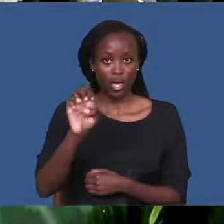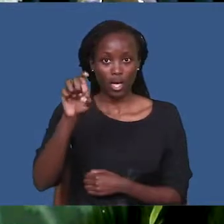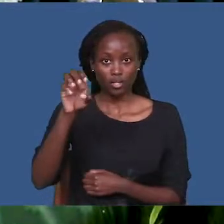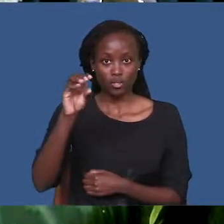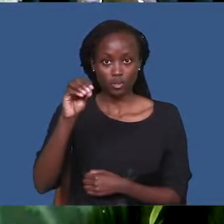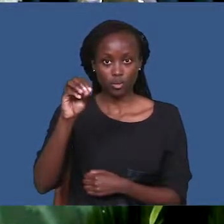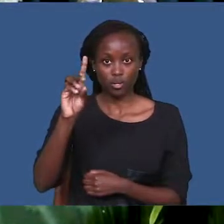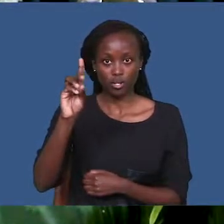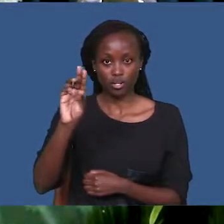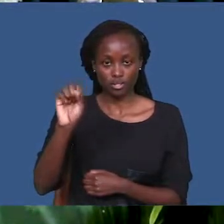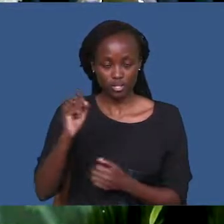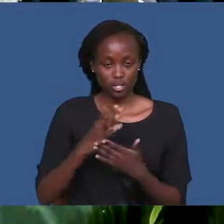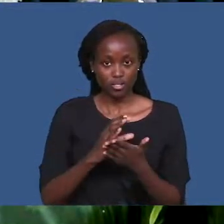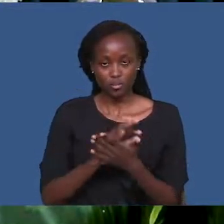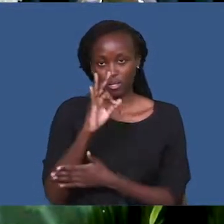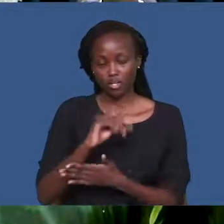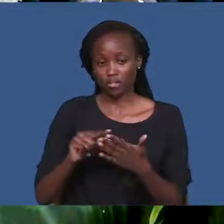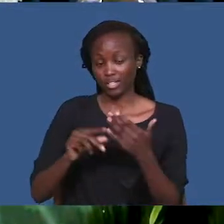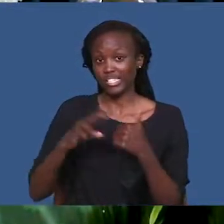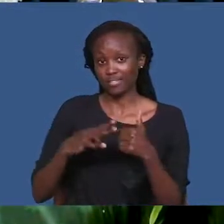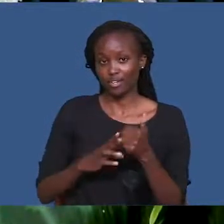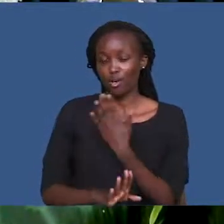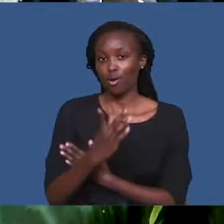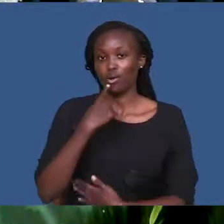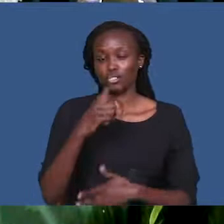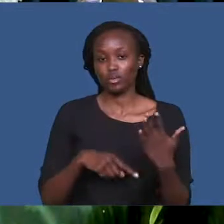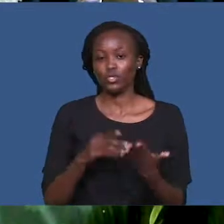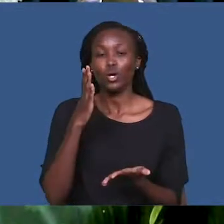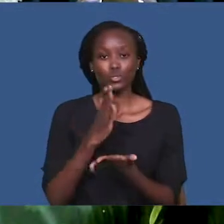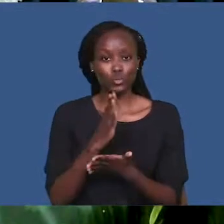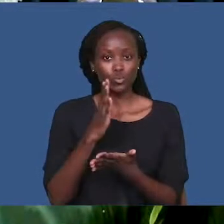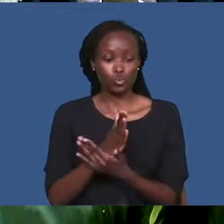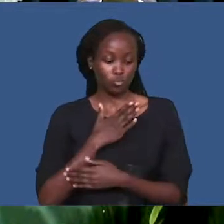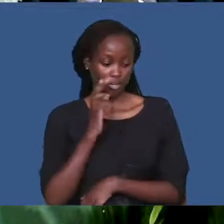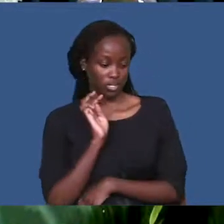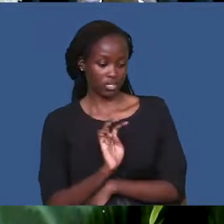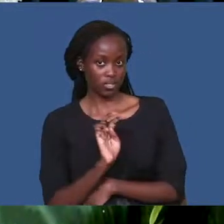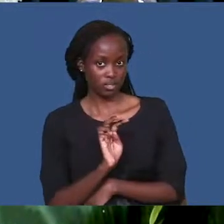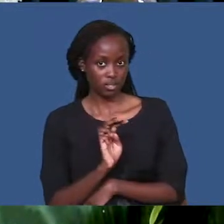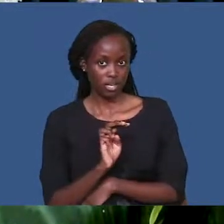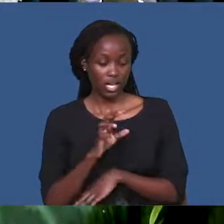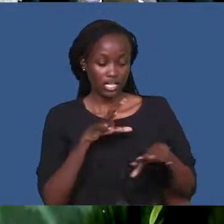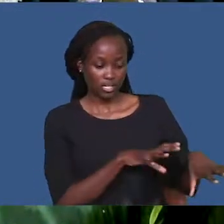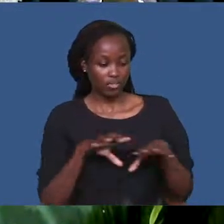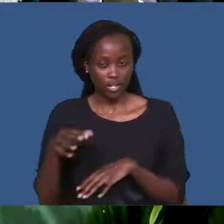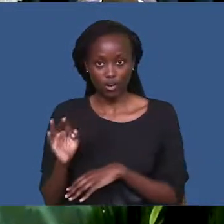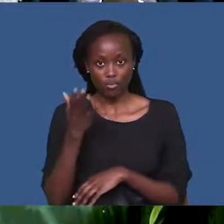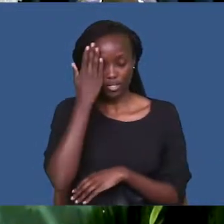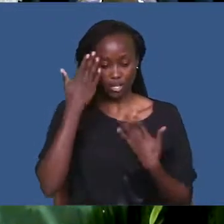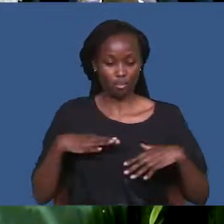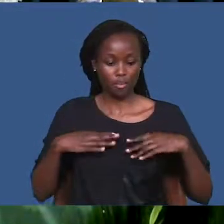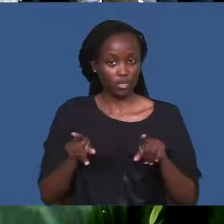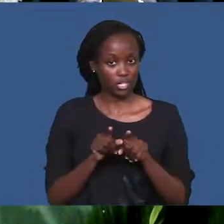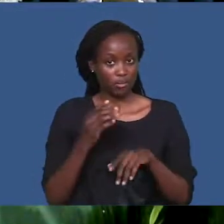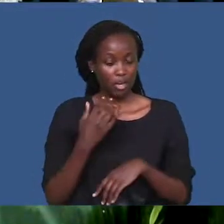3:7 Exodus, and the Lord said, I have surely seen the affliction of my people who are in Egypt, and I